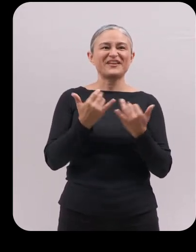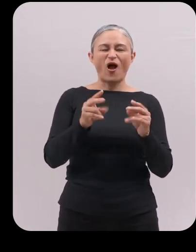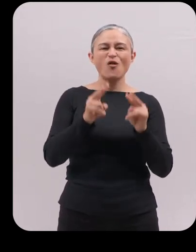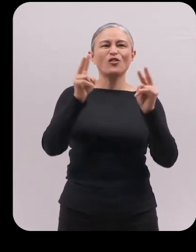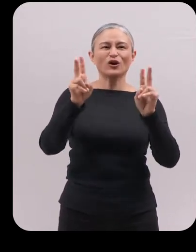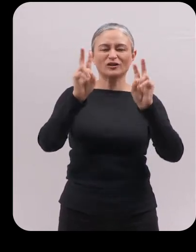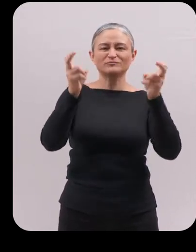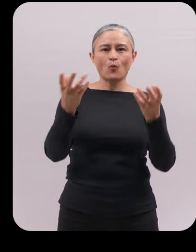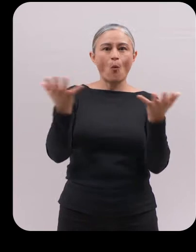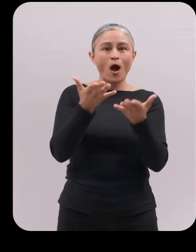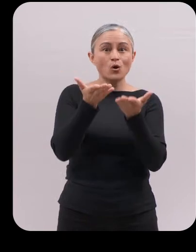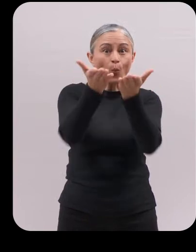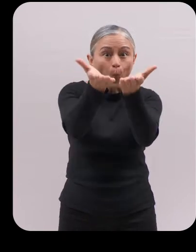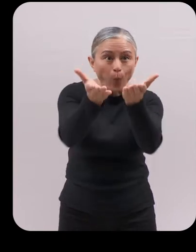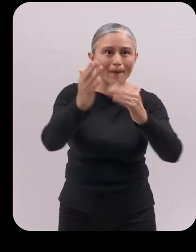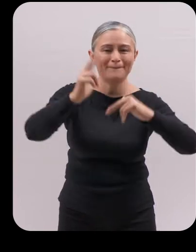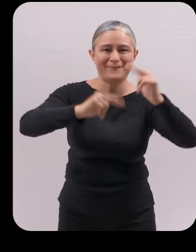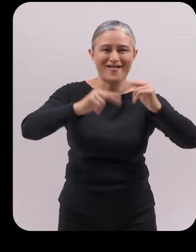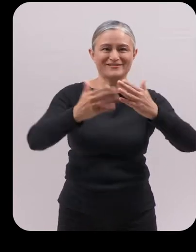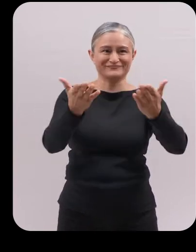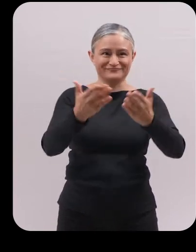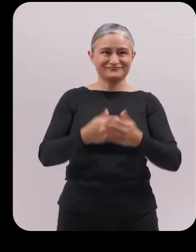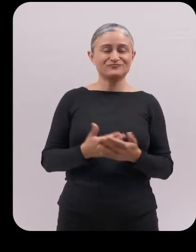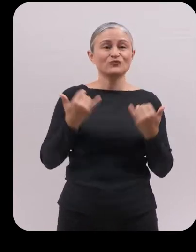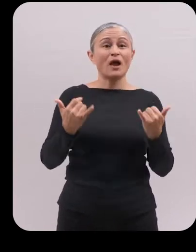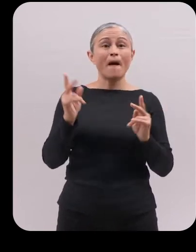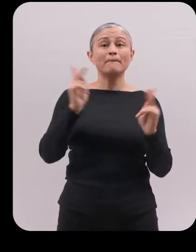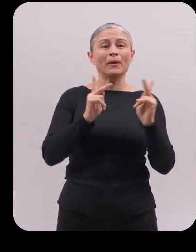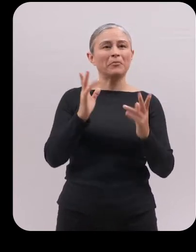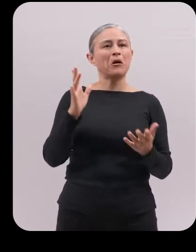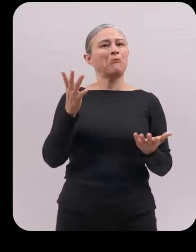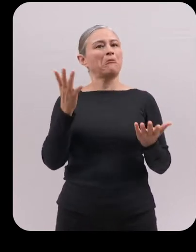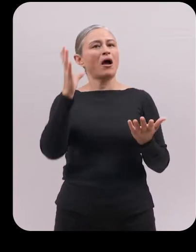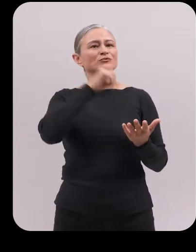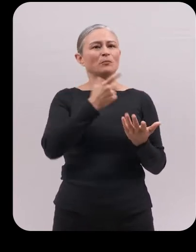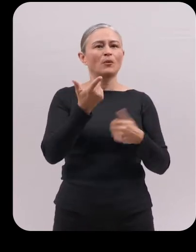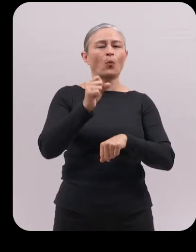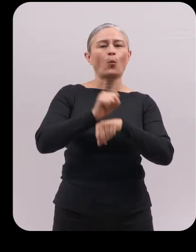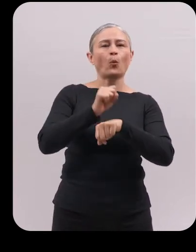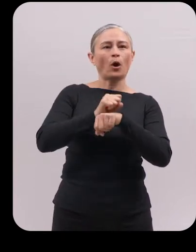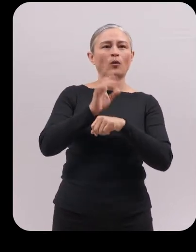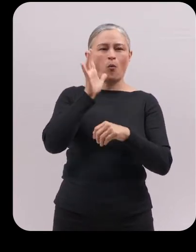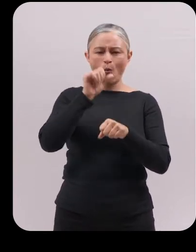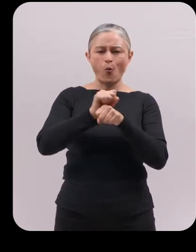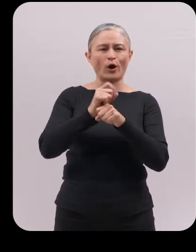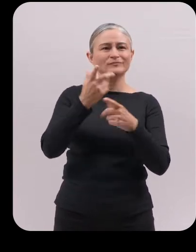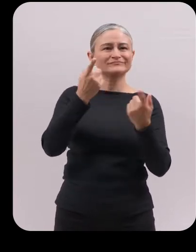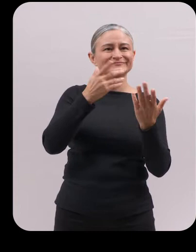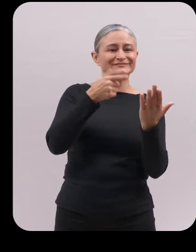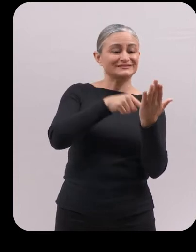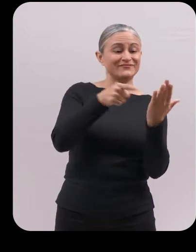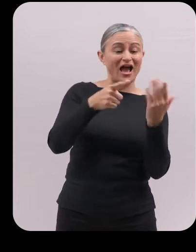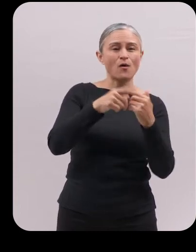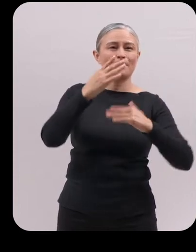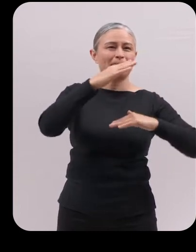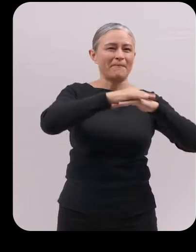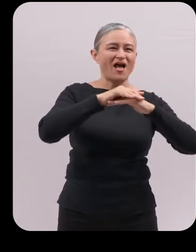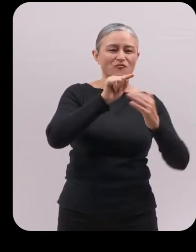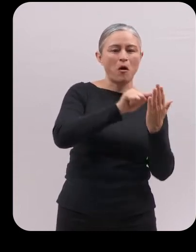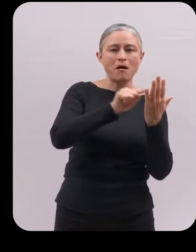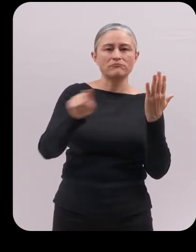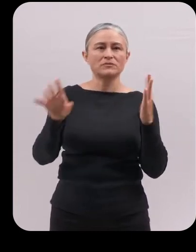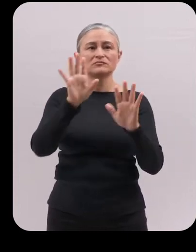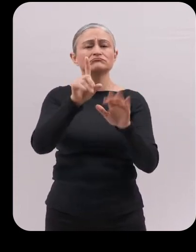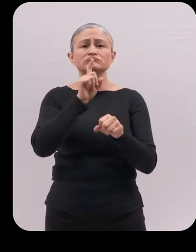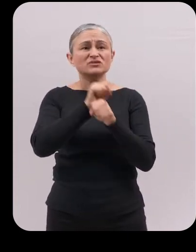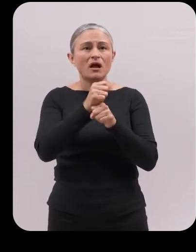you build. Today, people just assume that things will work great across any platform, any device that they